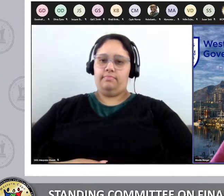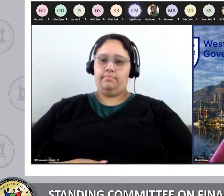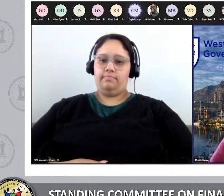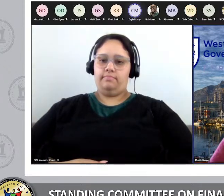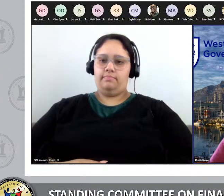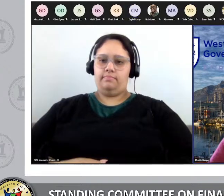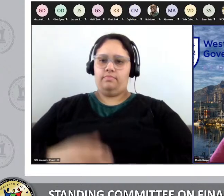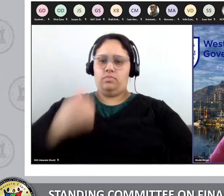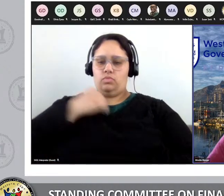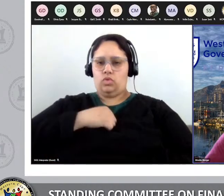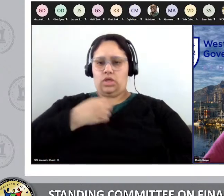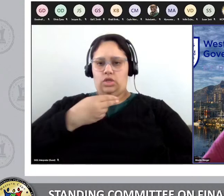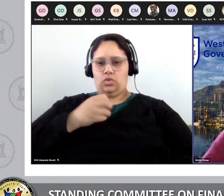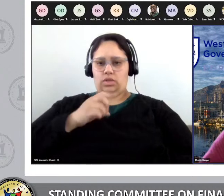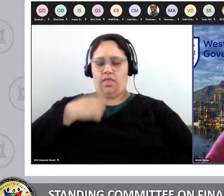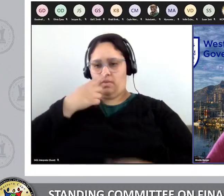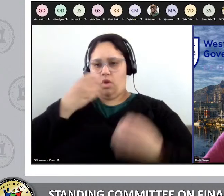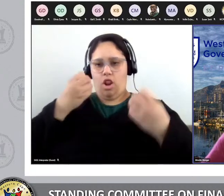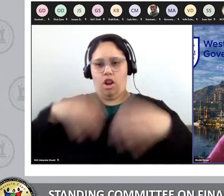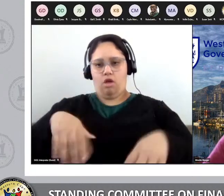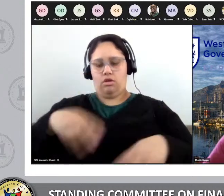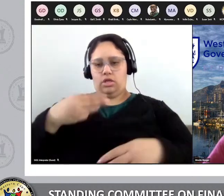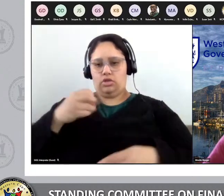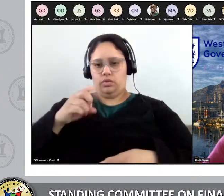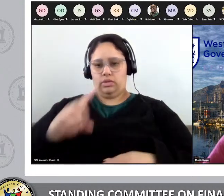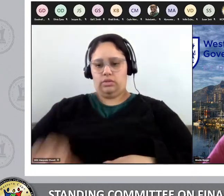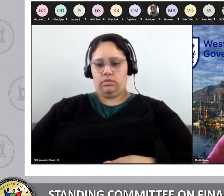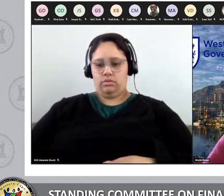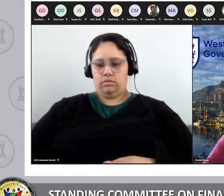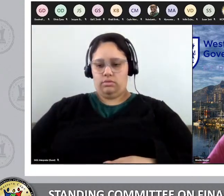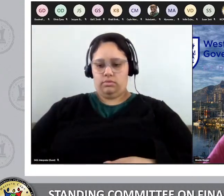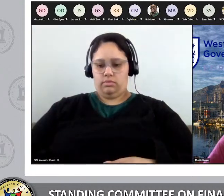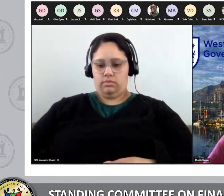Sorry, HOD. Sure. I think we lost you.